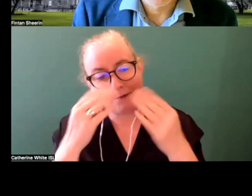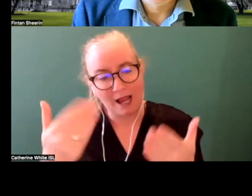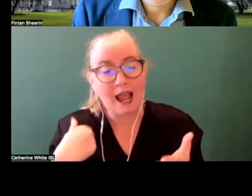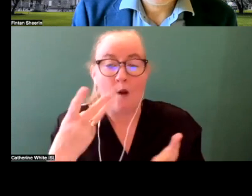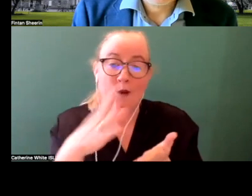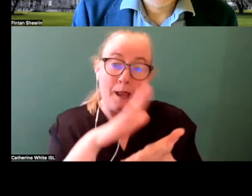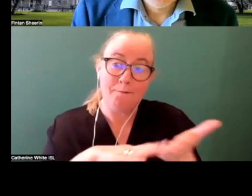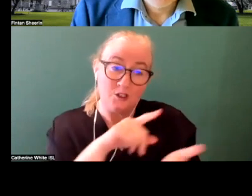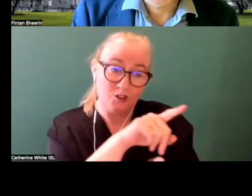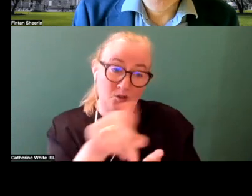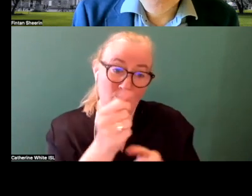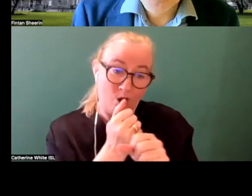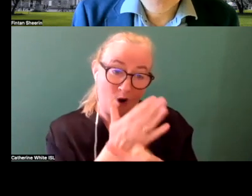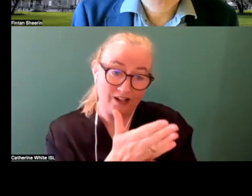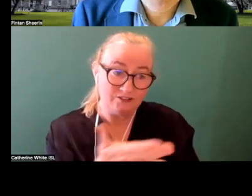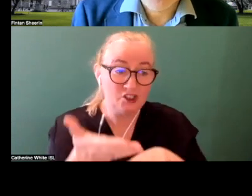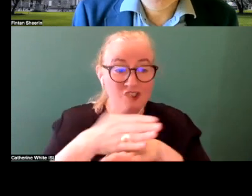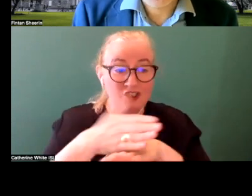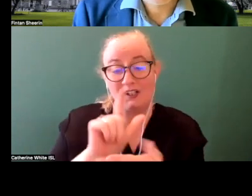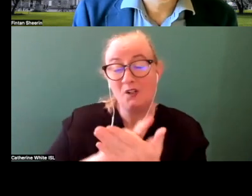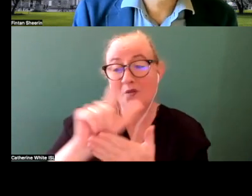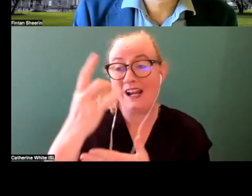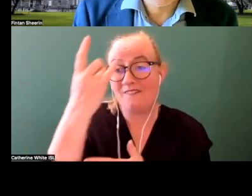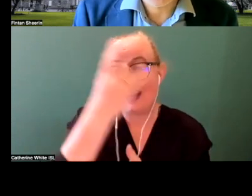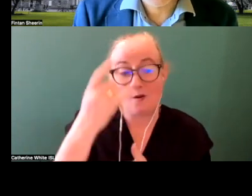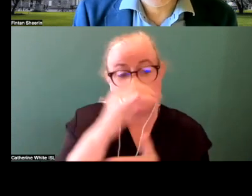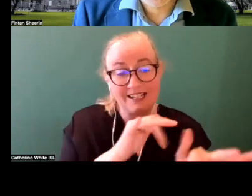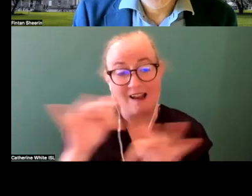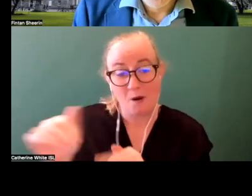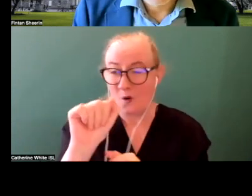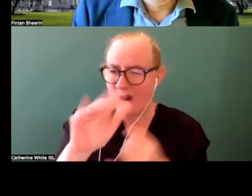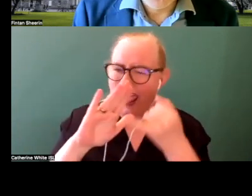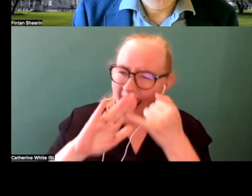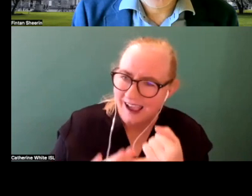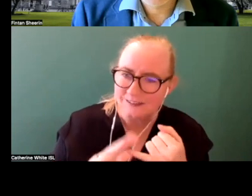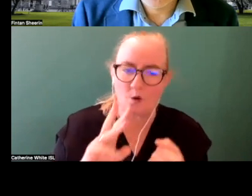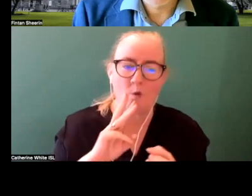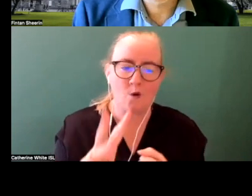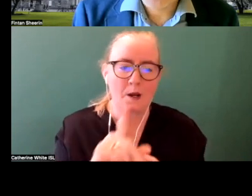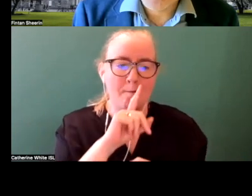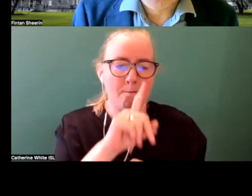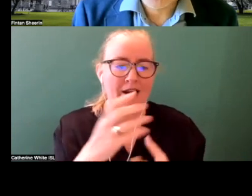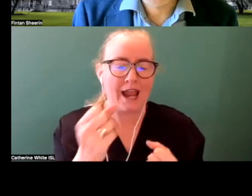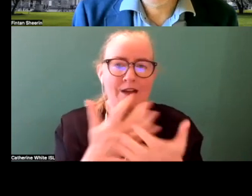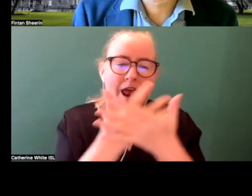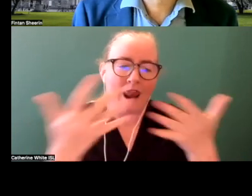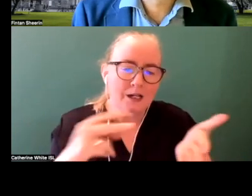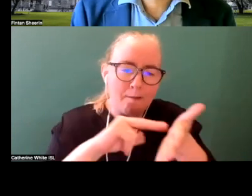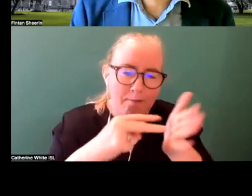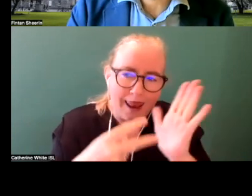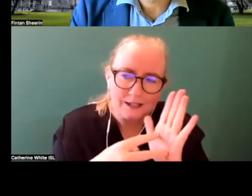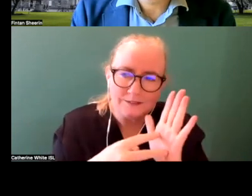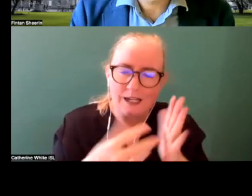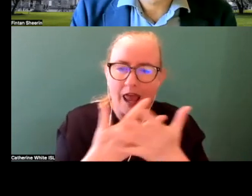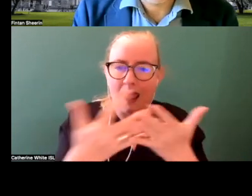all." She died 12 hours later, but they were her last words. But there was so much planning, so much had to go